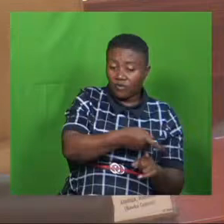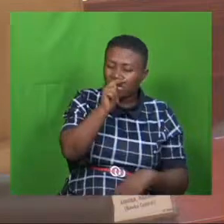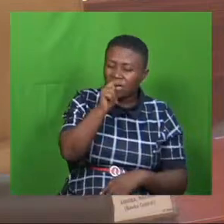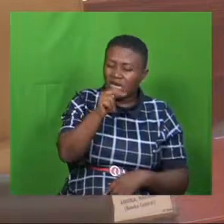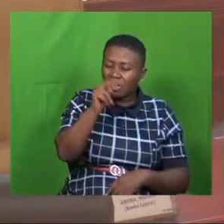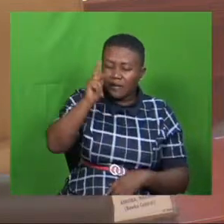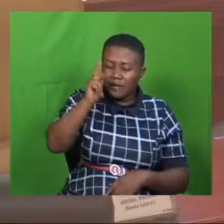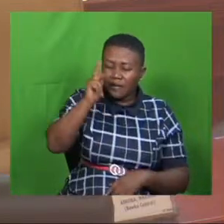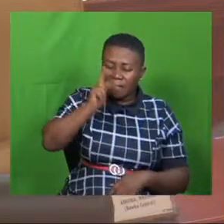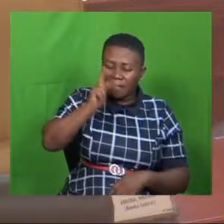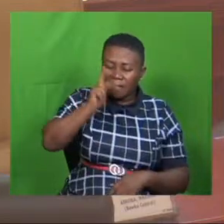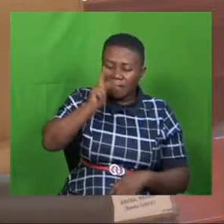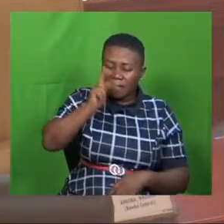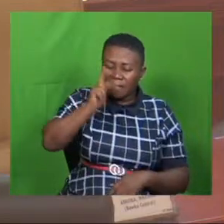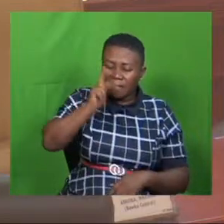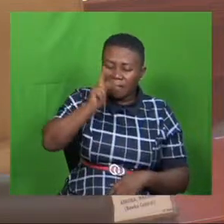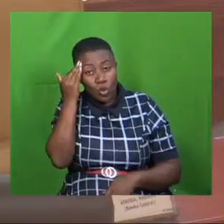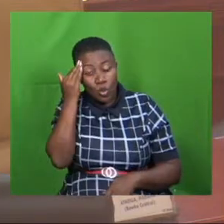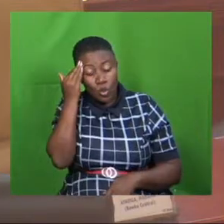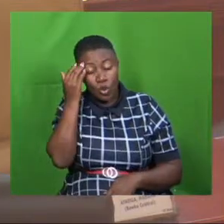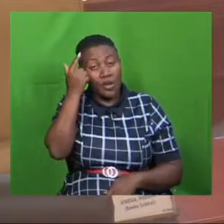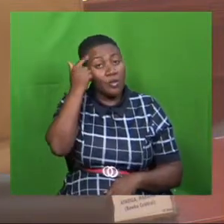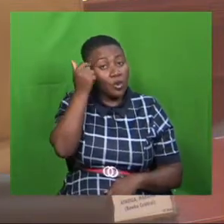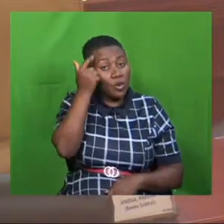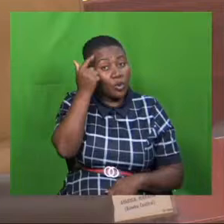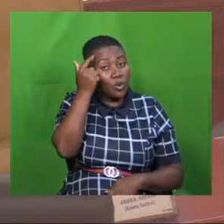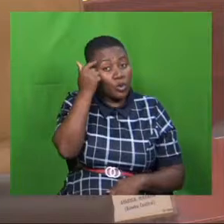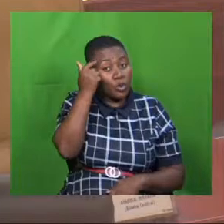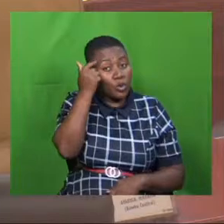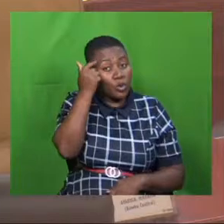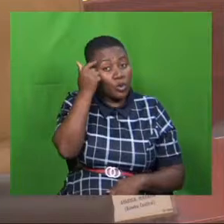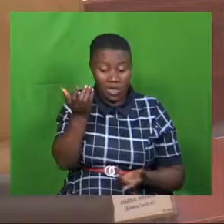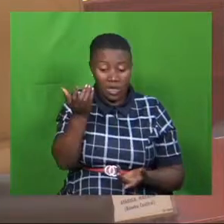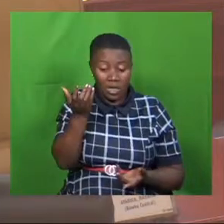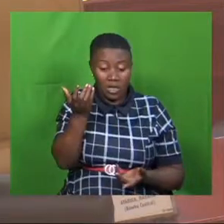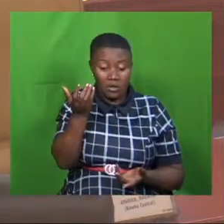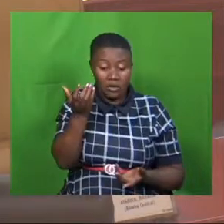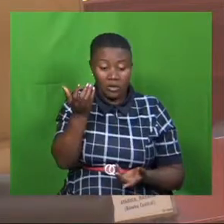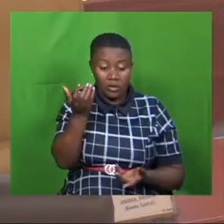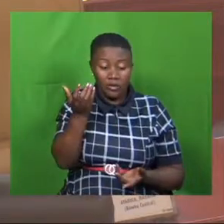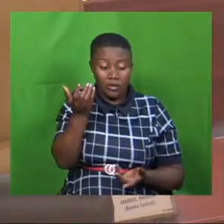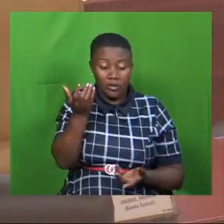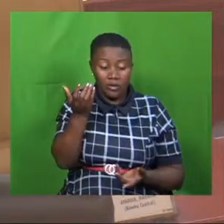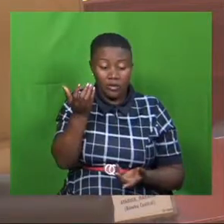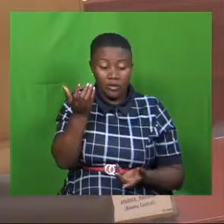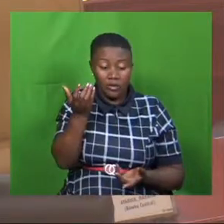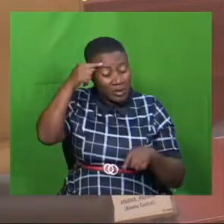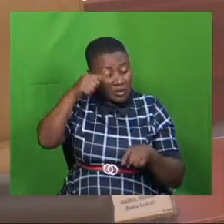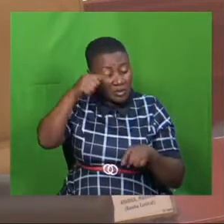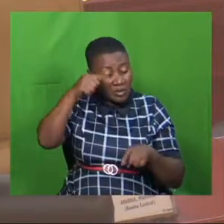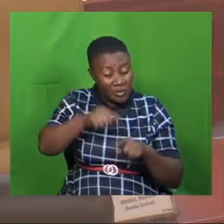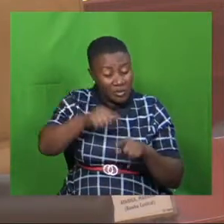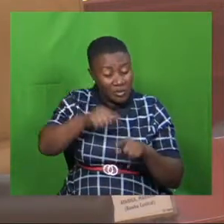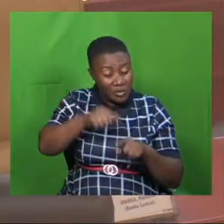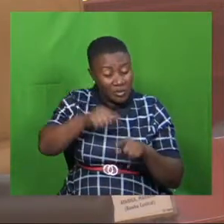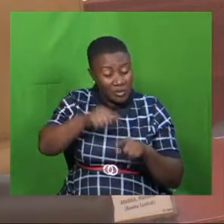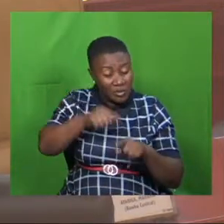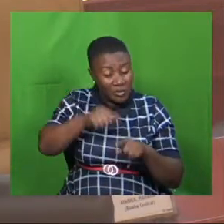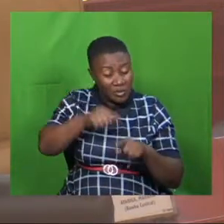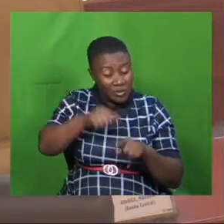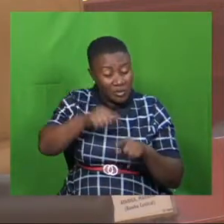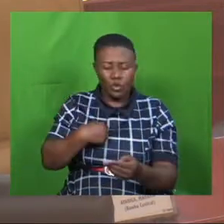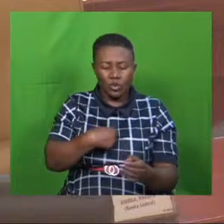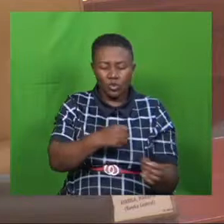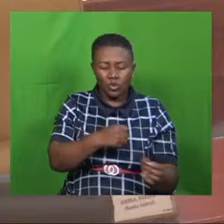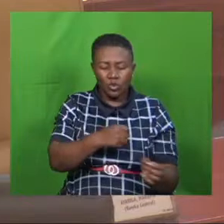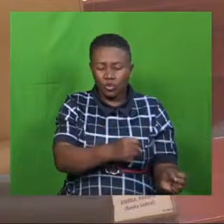be in the know. The Speaker, because it has come up strongly, the issue of contract that has been awarded, it has come up strongly with the